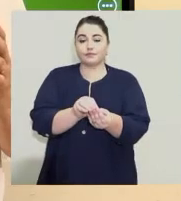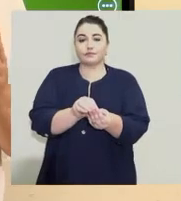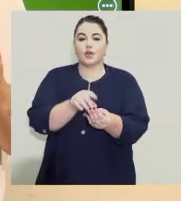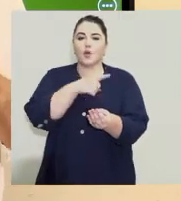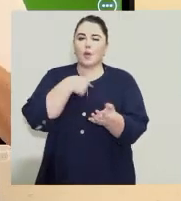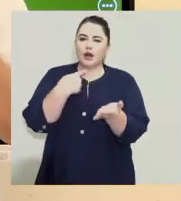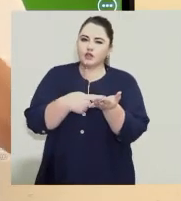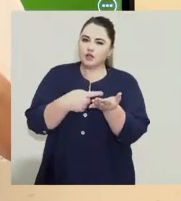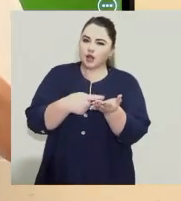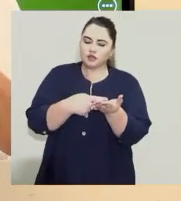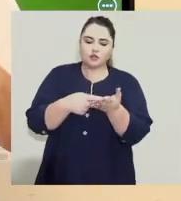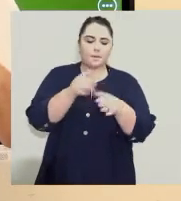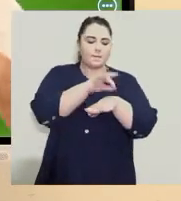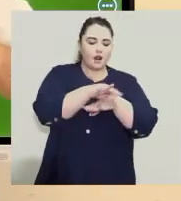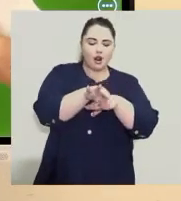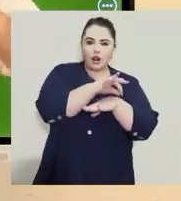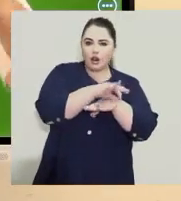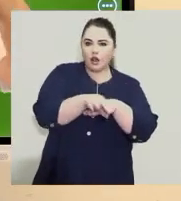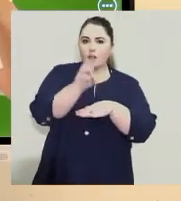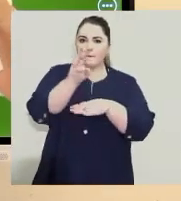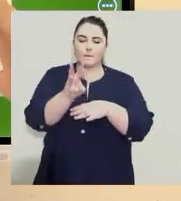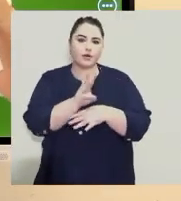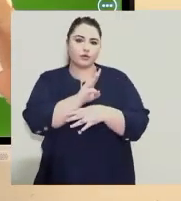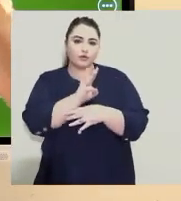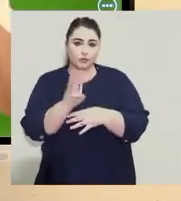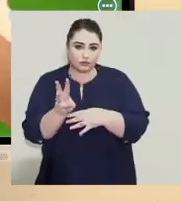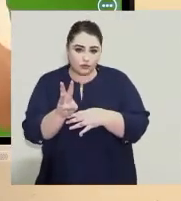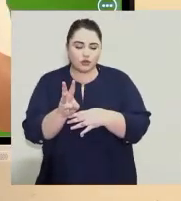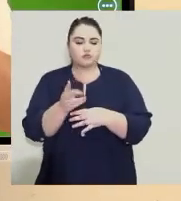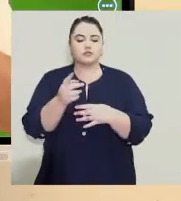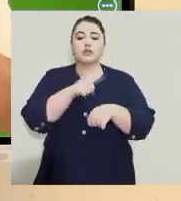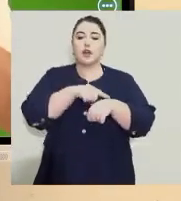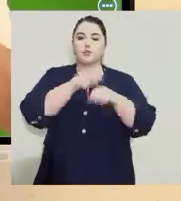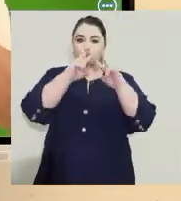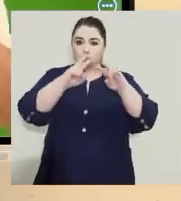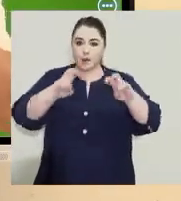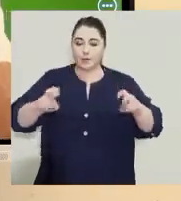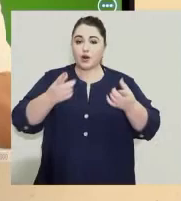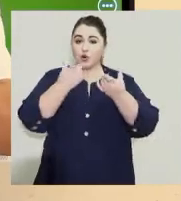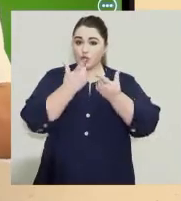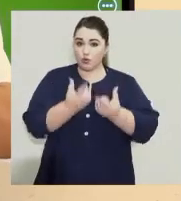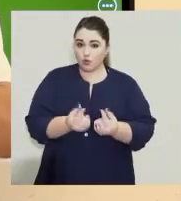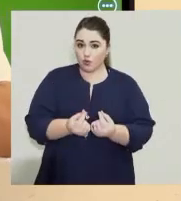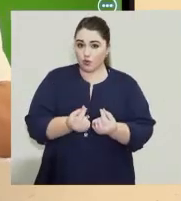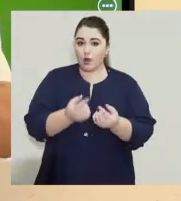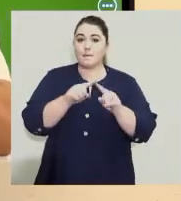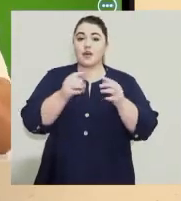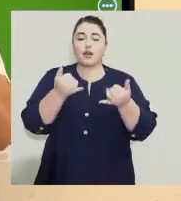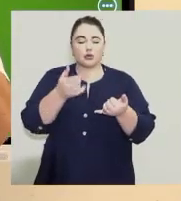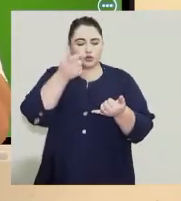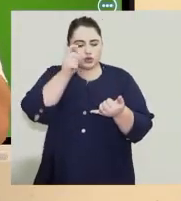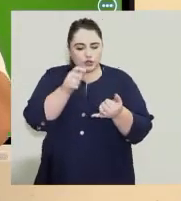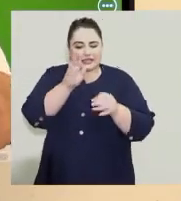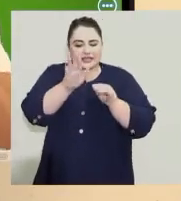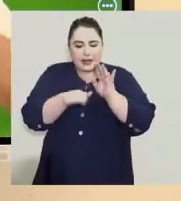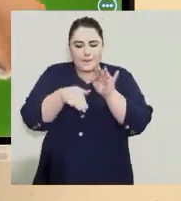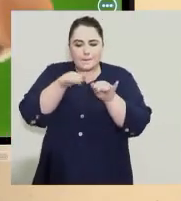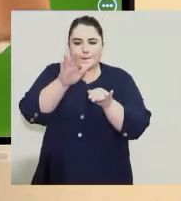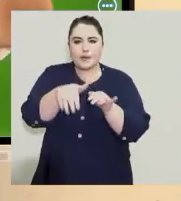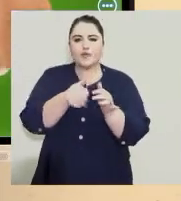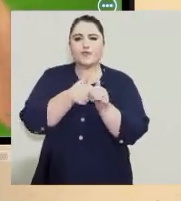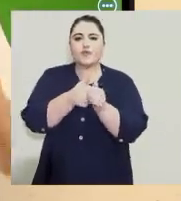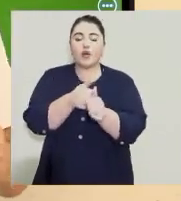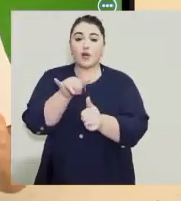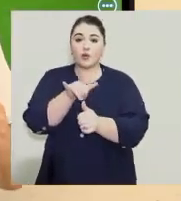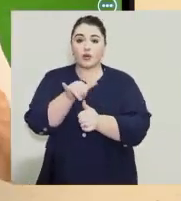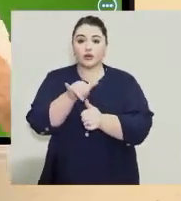planning and precautions in setting up an experiment. Look at the steps that you have to follow. You need to understand the